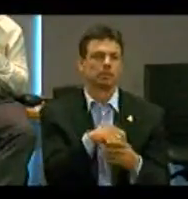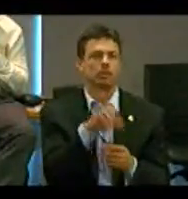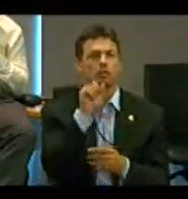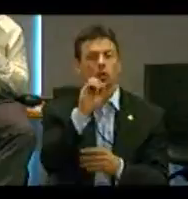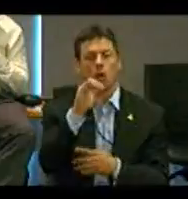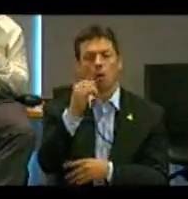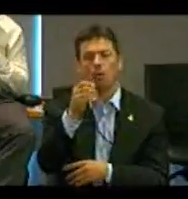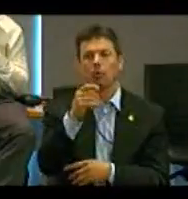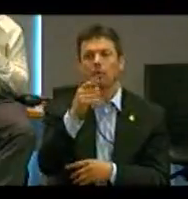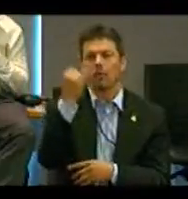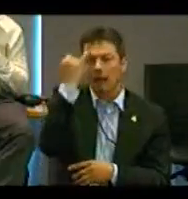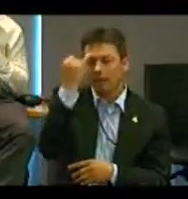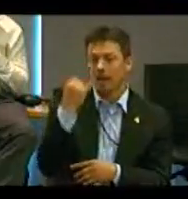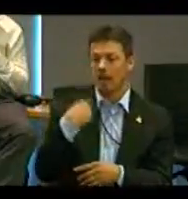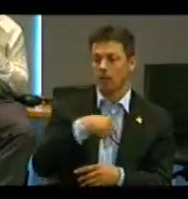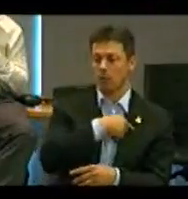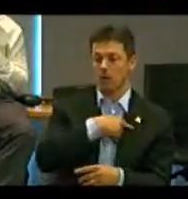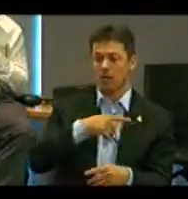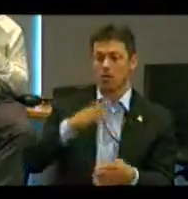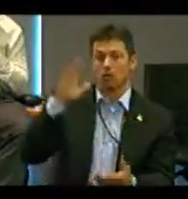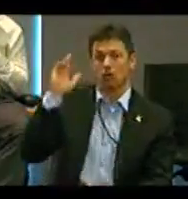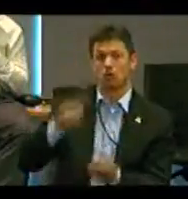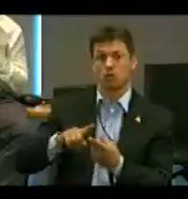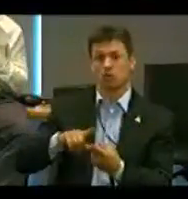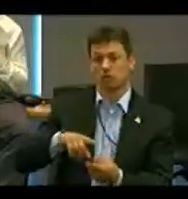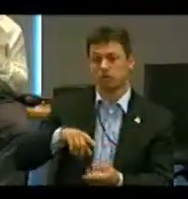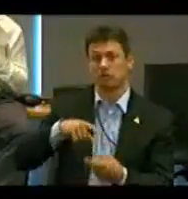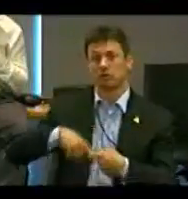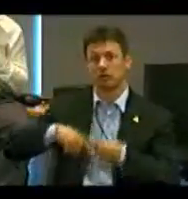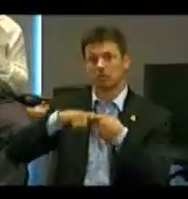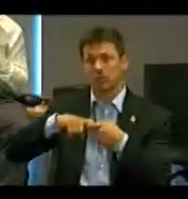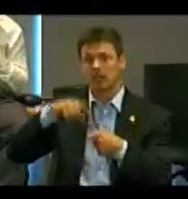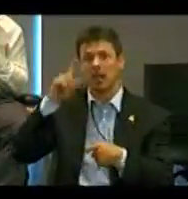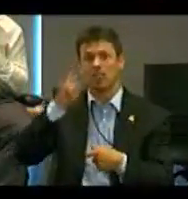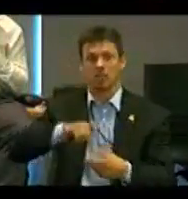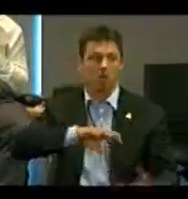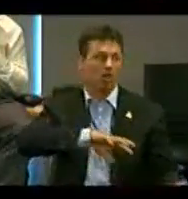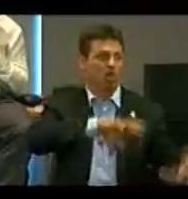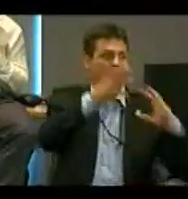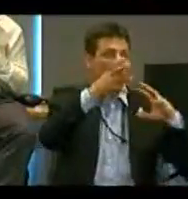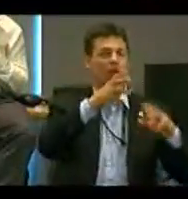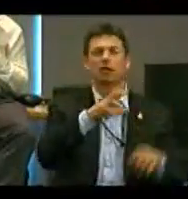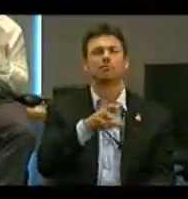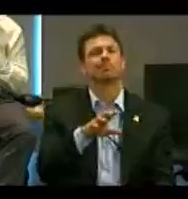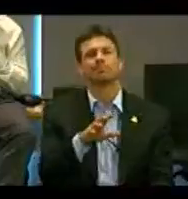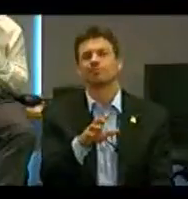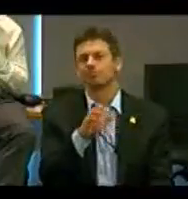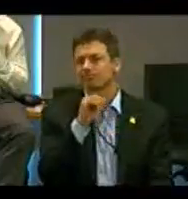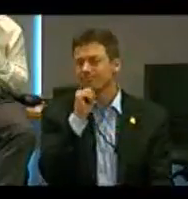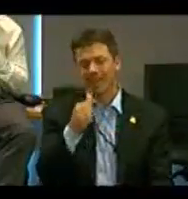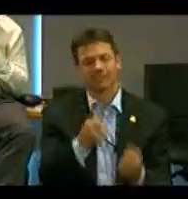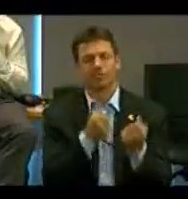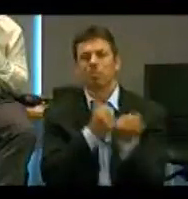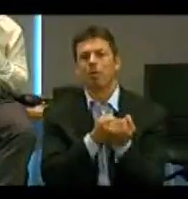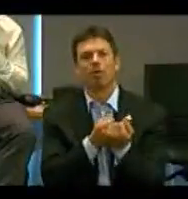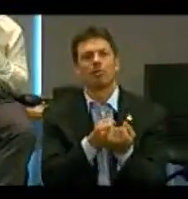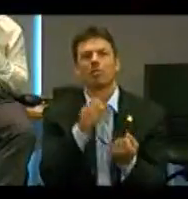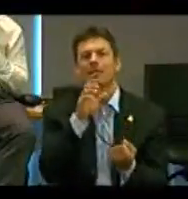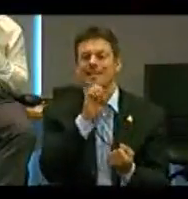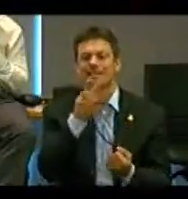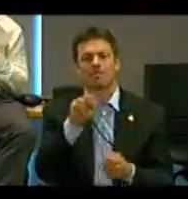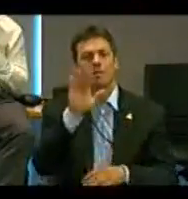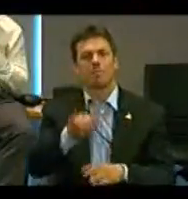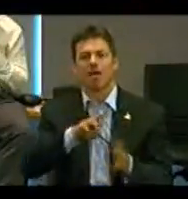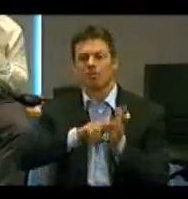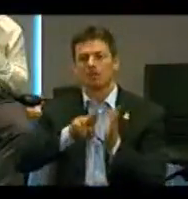idea that when we reduce suspensions, that there has to be chaos as a result is absolutely not supported even by the researchers